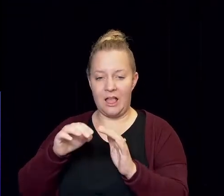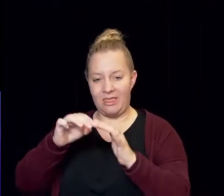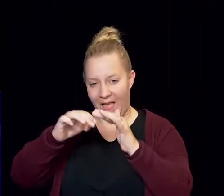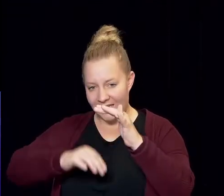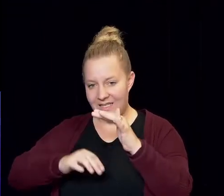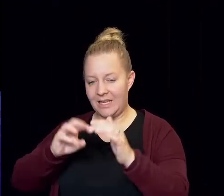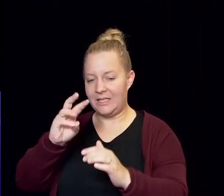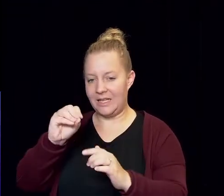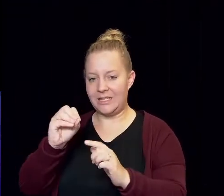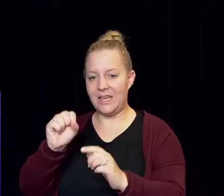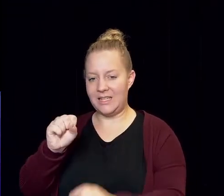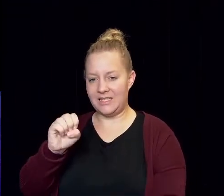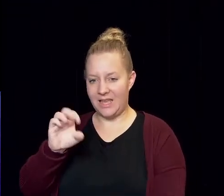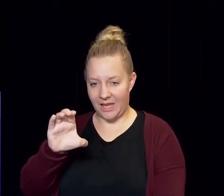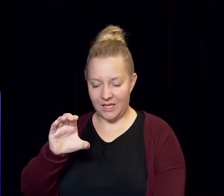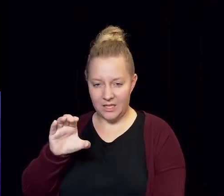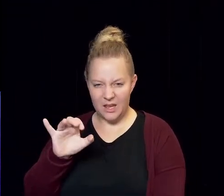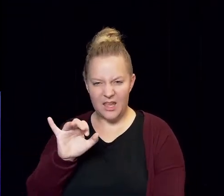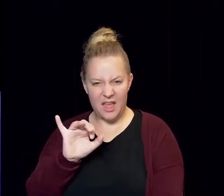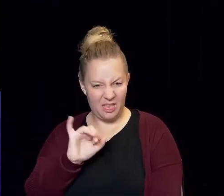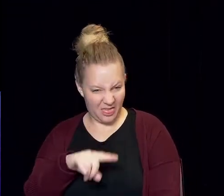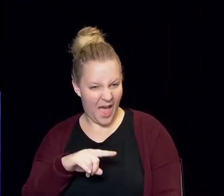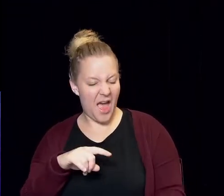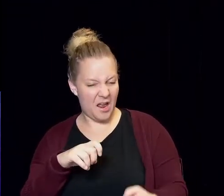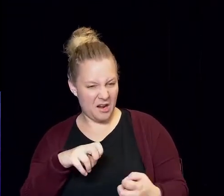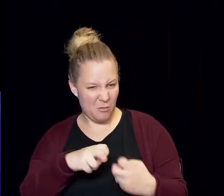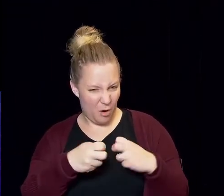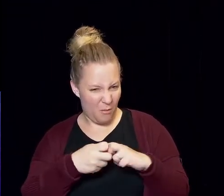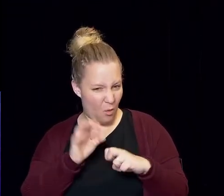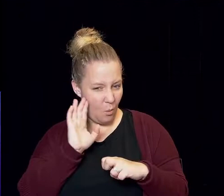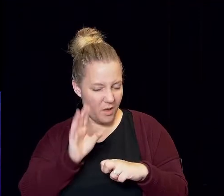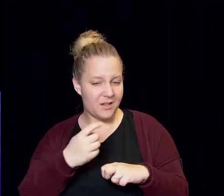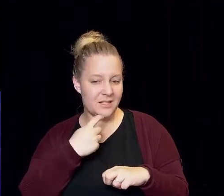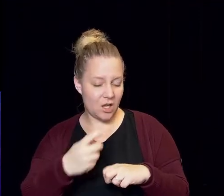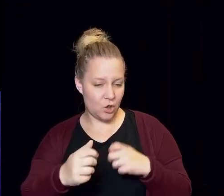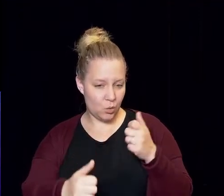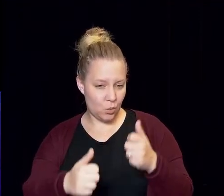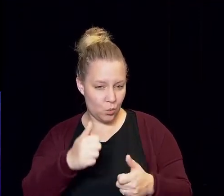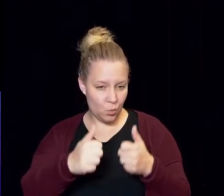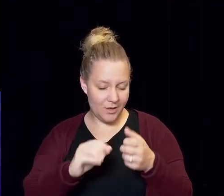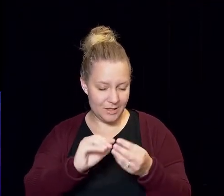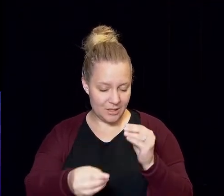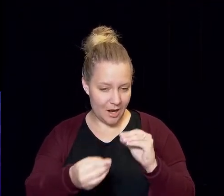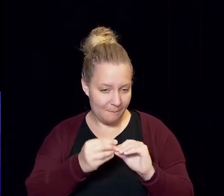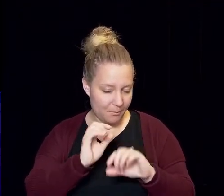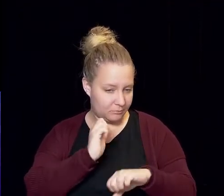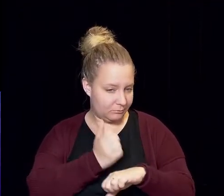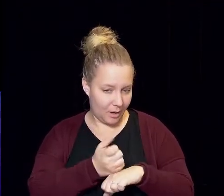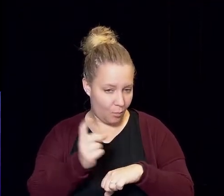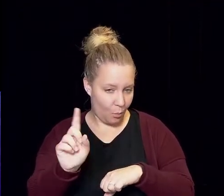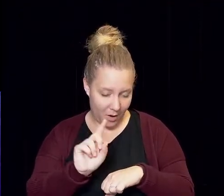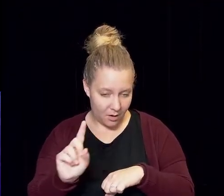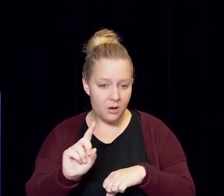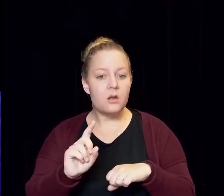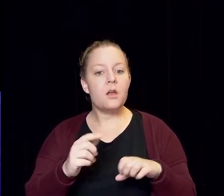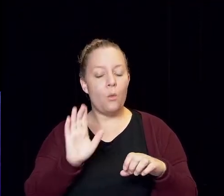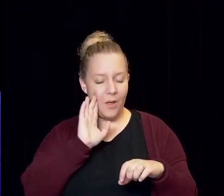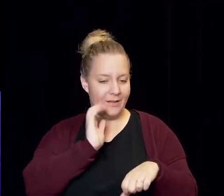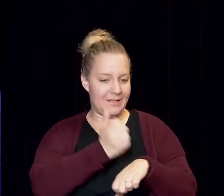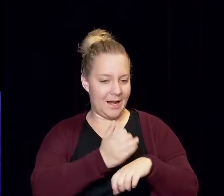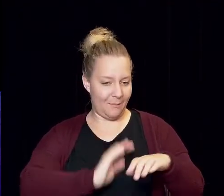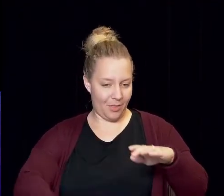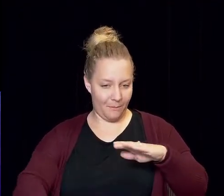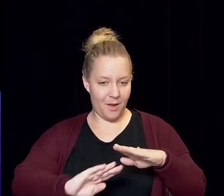problem, it's going to tell you like kind of which unit needs to go where in our ratio. So I'm going to go ahead and set up our ratio down here, and it's